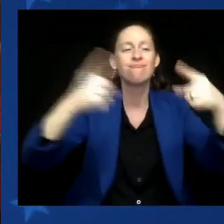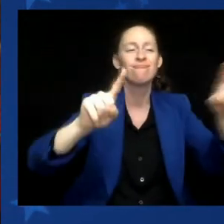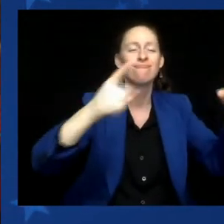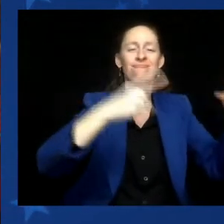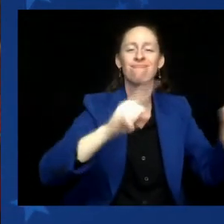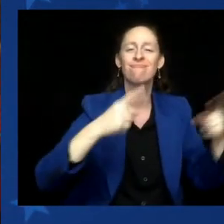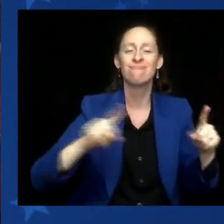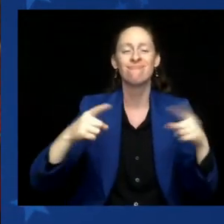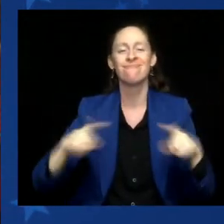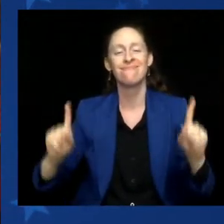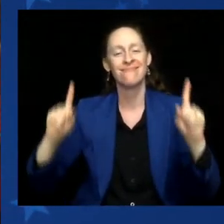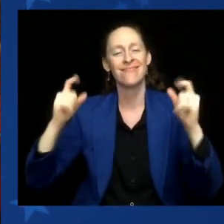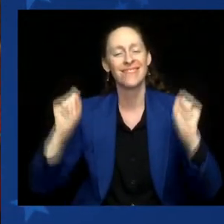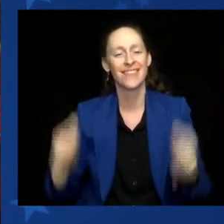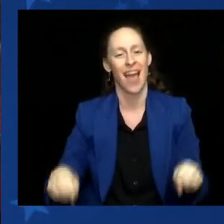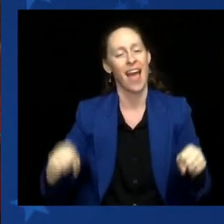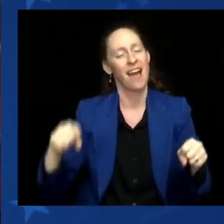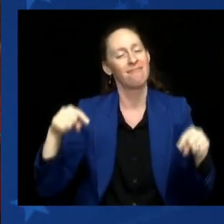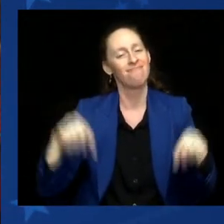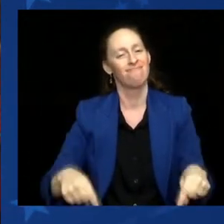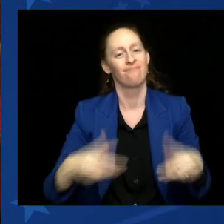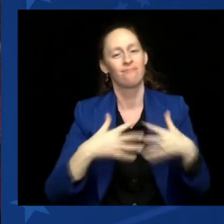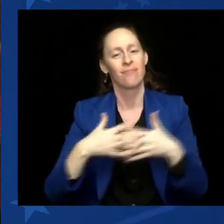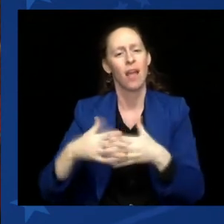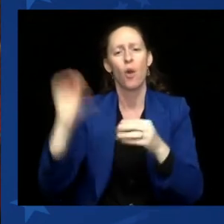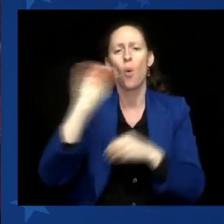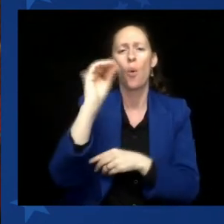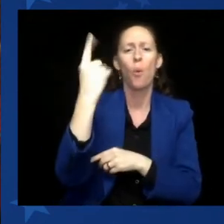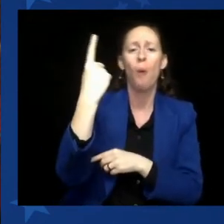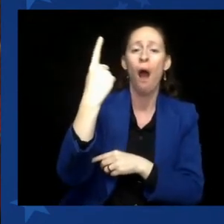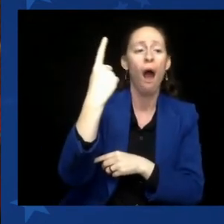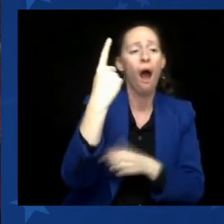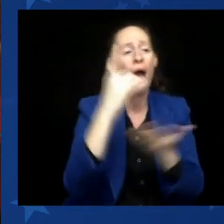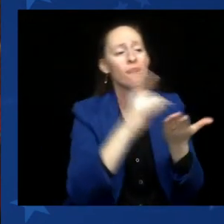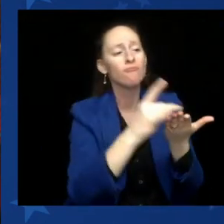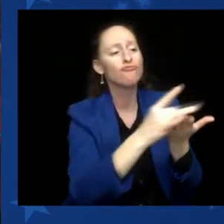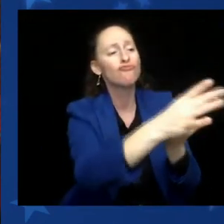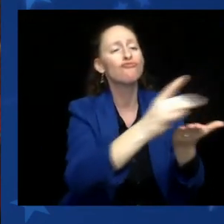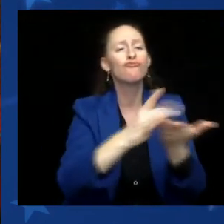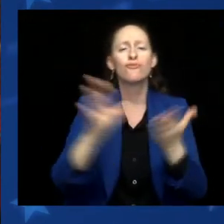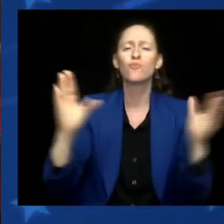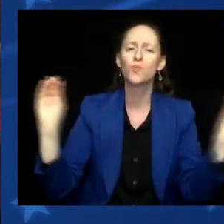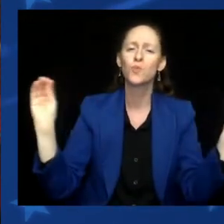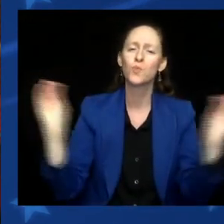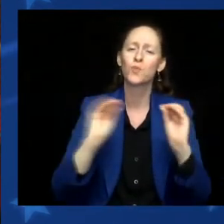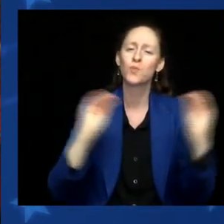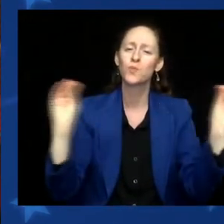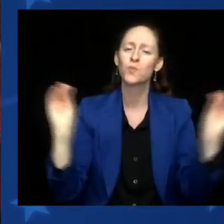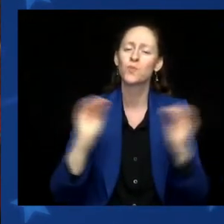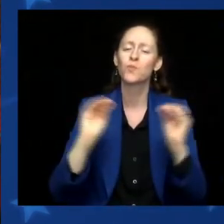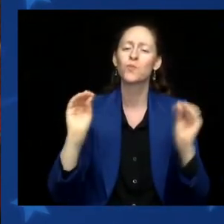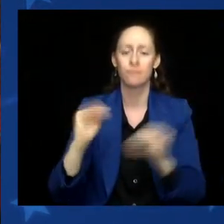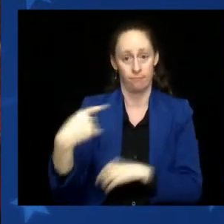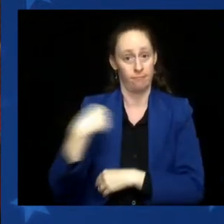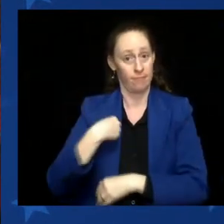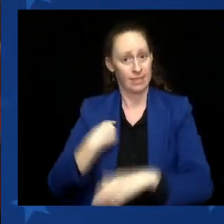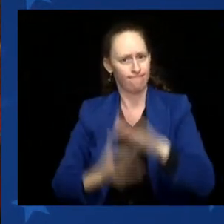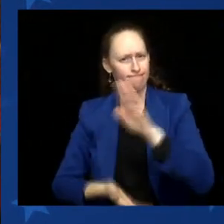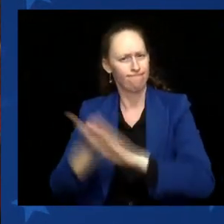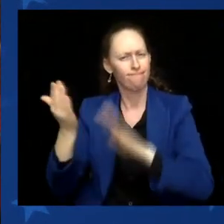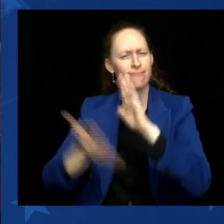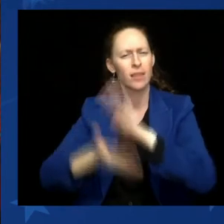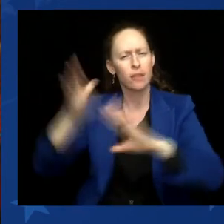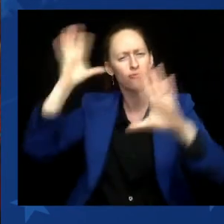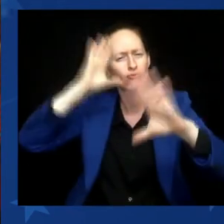I ran for president because I believe we're in a battle for the soul of this nation. I still believe that to be true. I